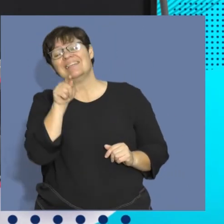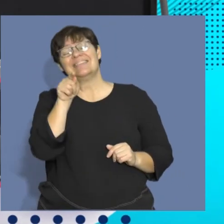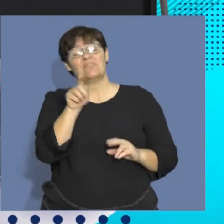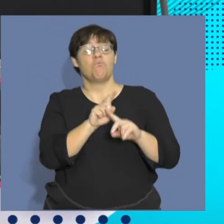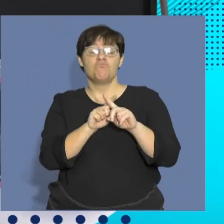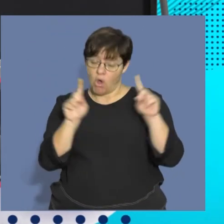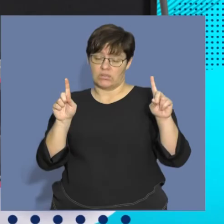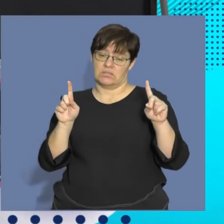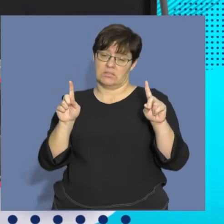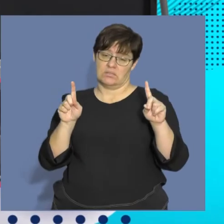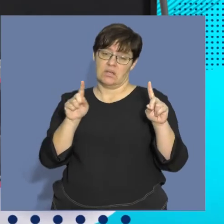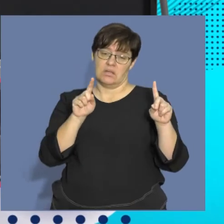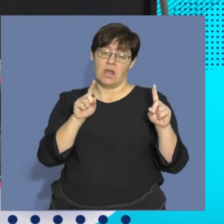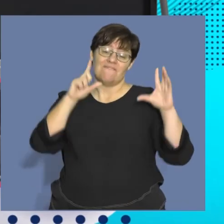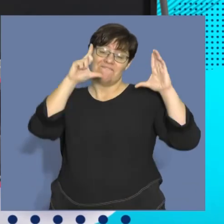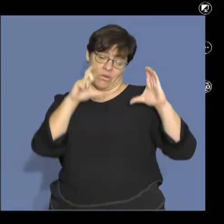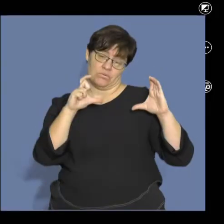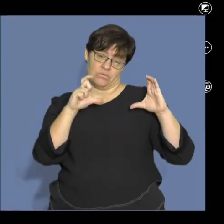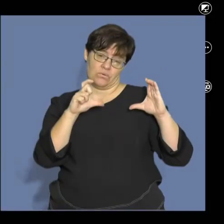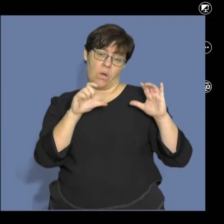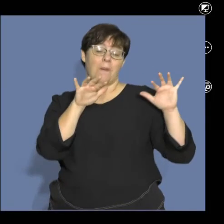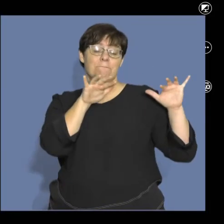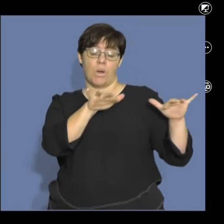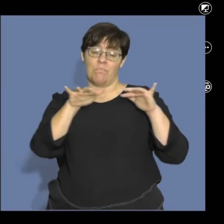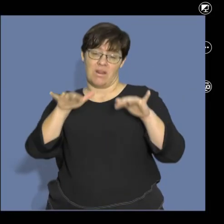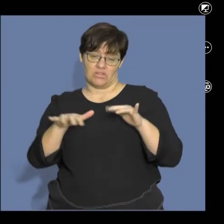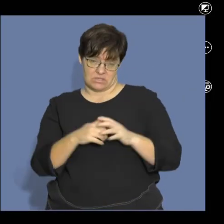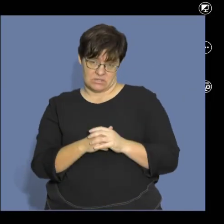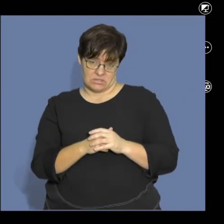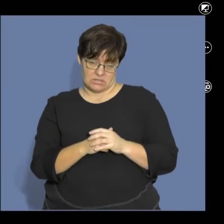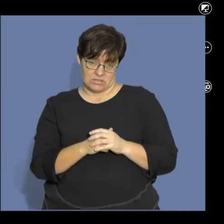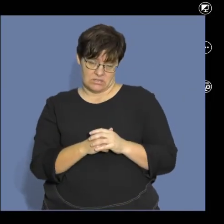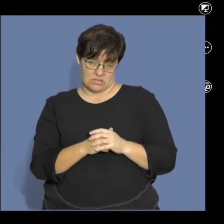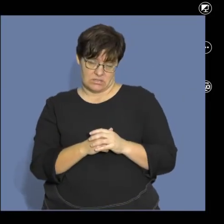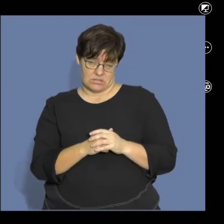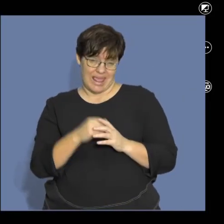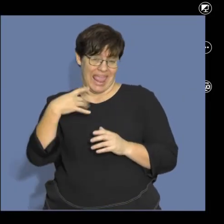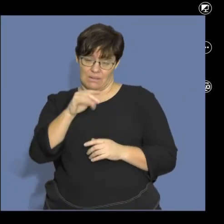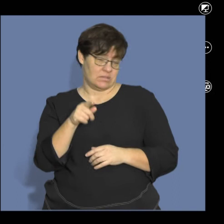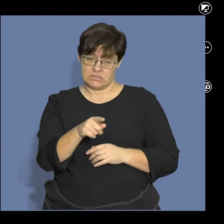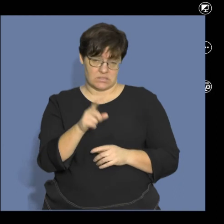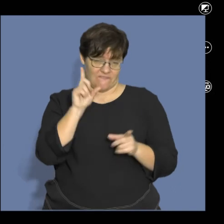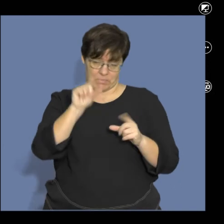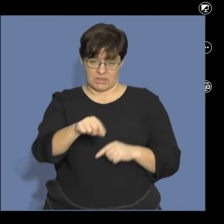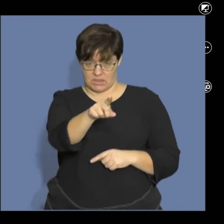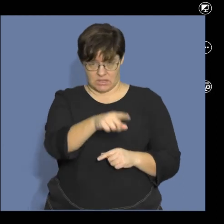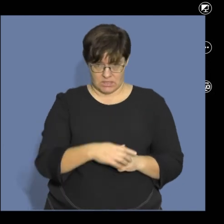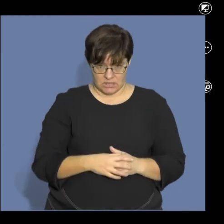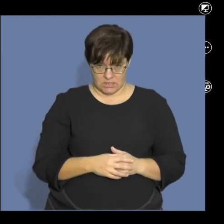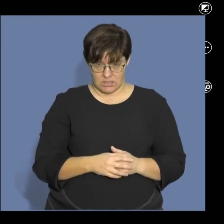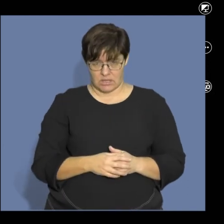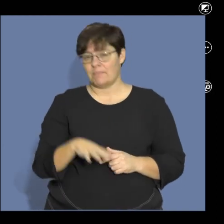say, sorry, this is not a photograph of a population